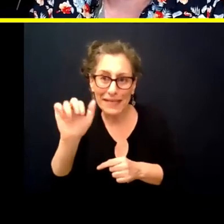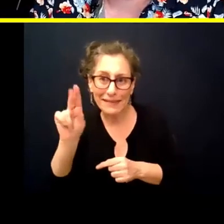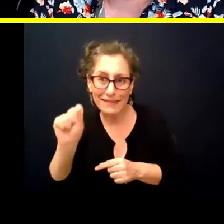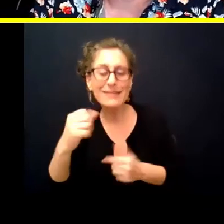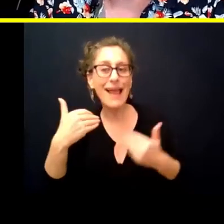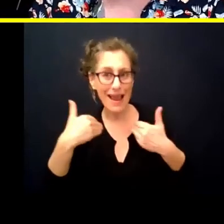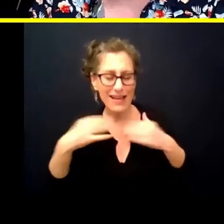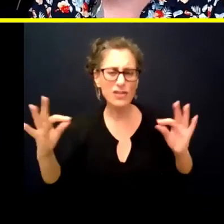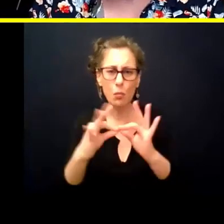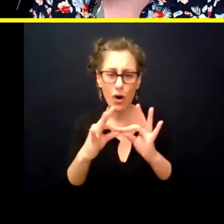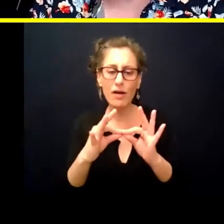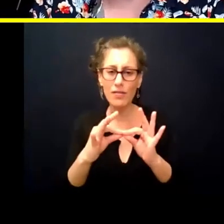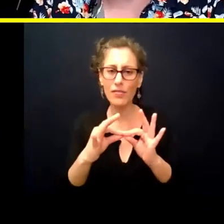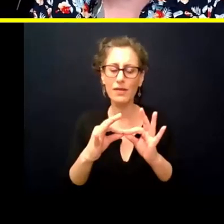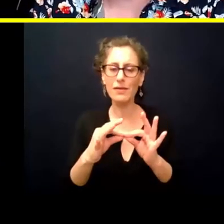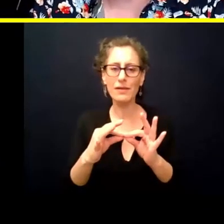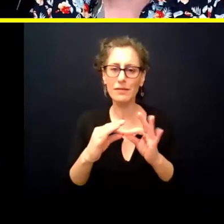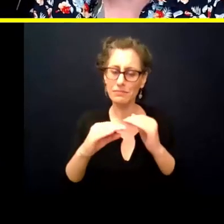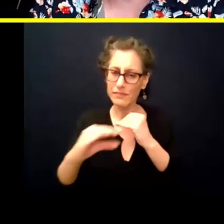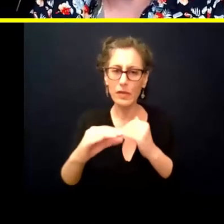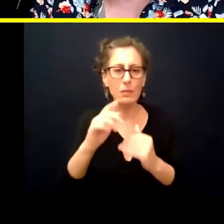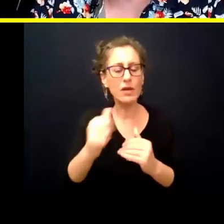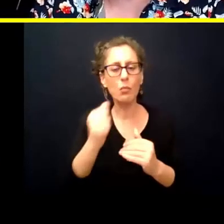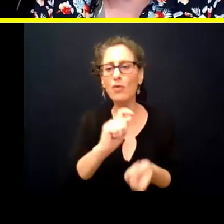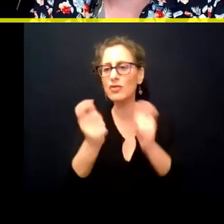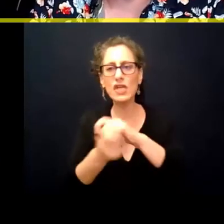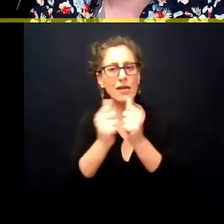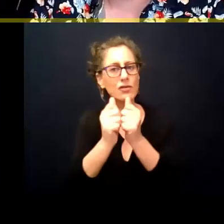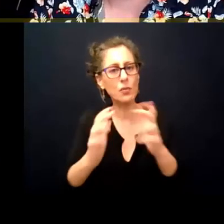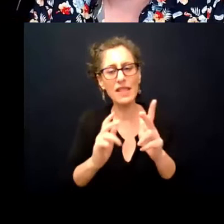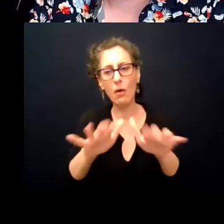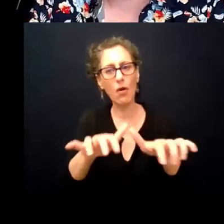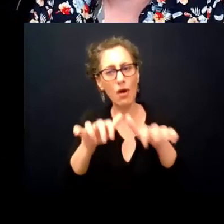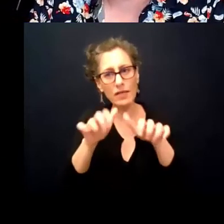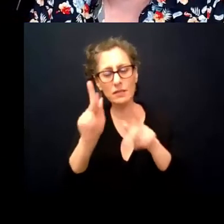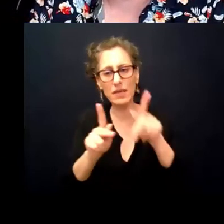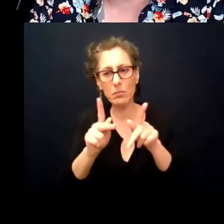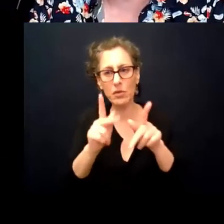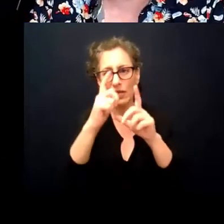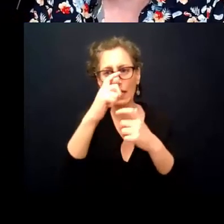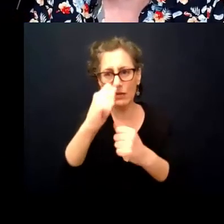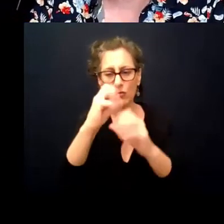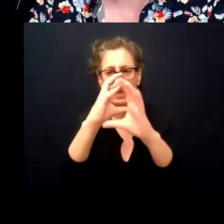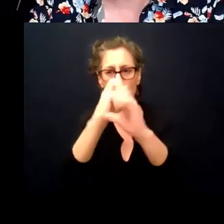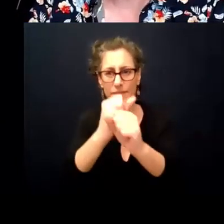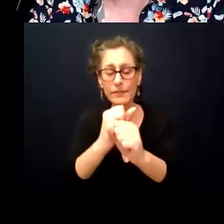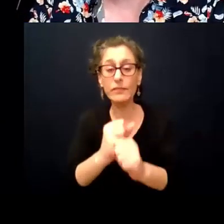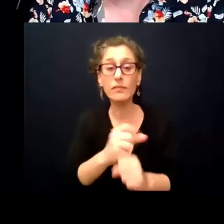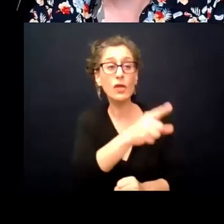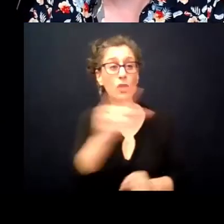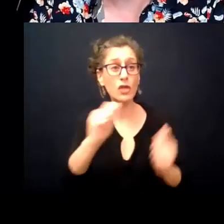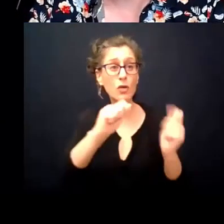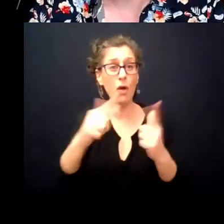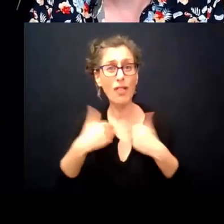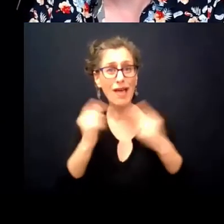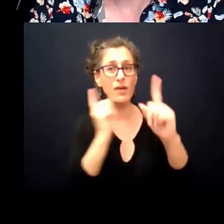that it's sustainable. It's never going to change without you. It's never going to change without the audience. So you all have a mission to go to bed